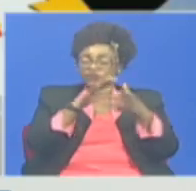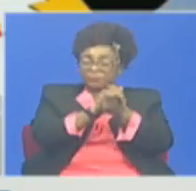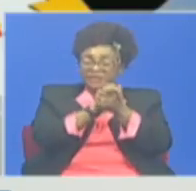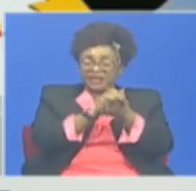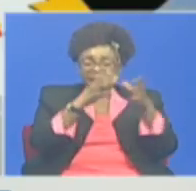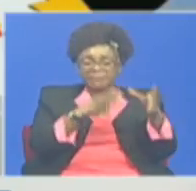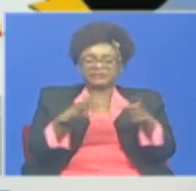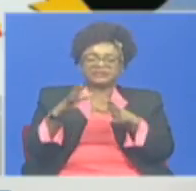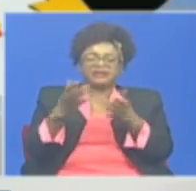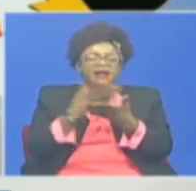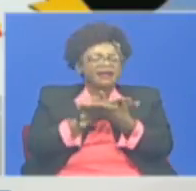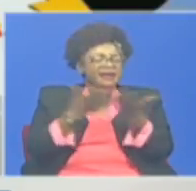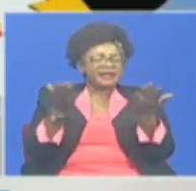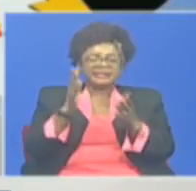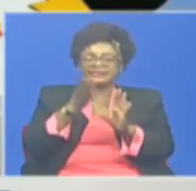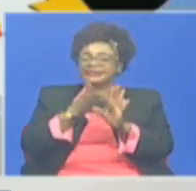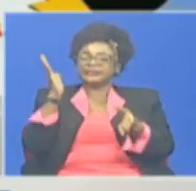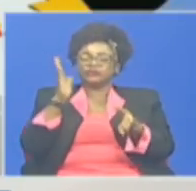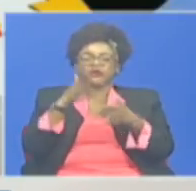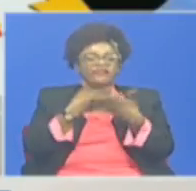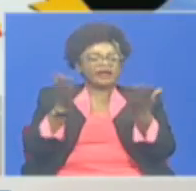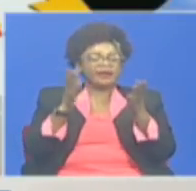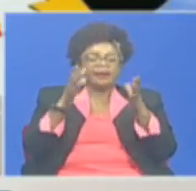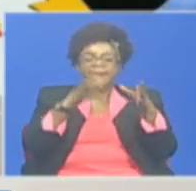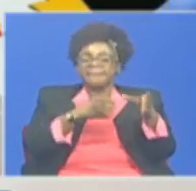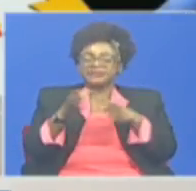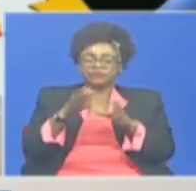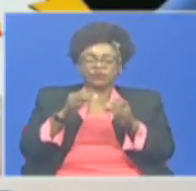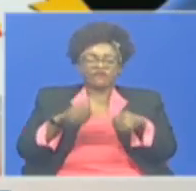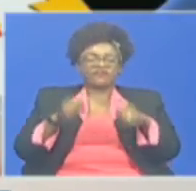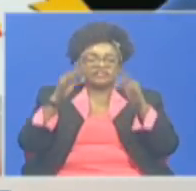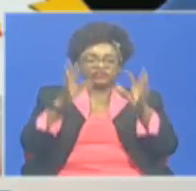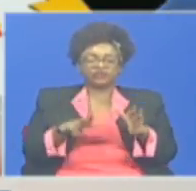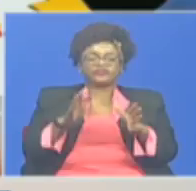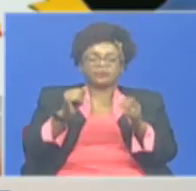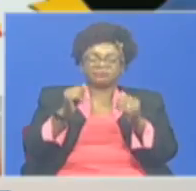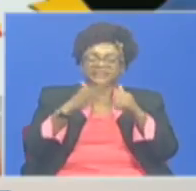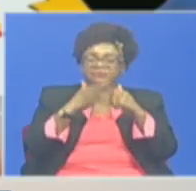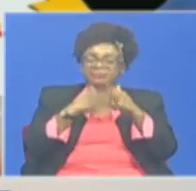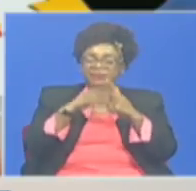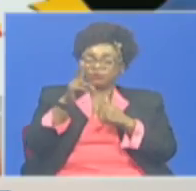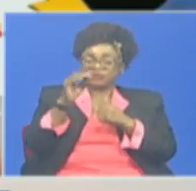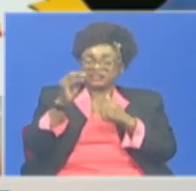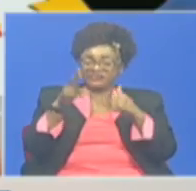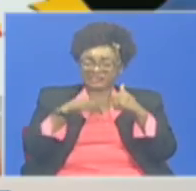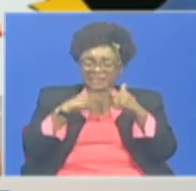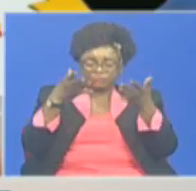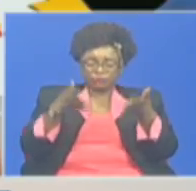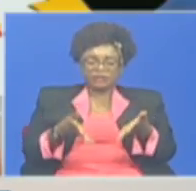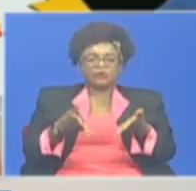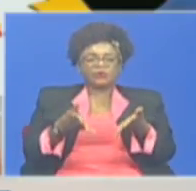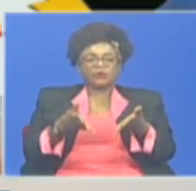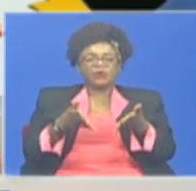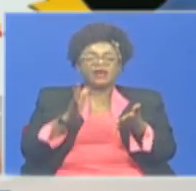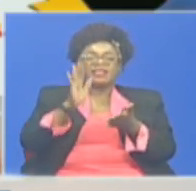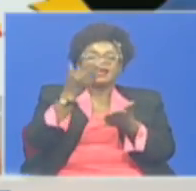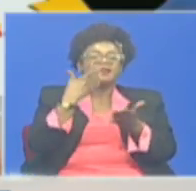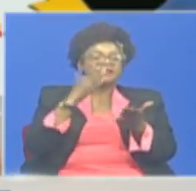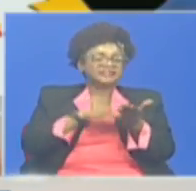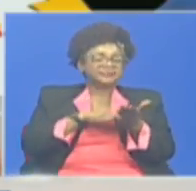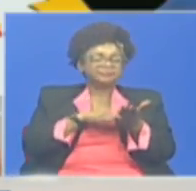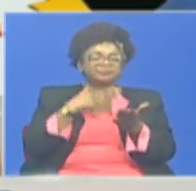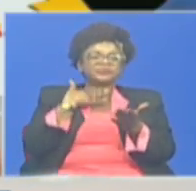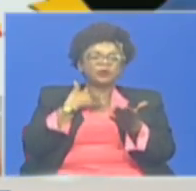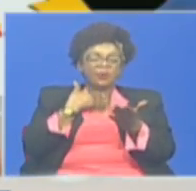of any resignation of any party official from September 2017 to date. In their letter, they also